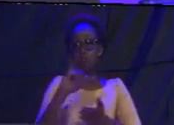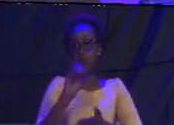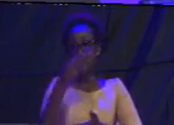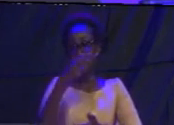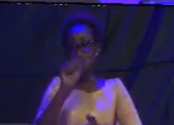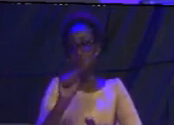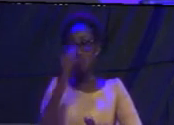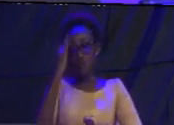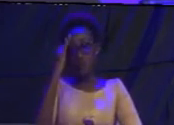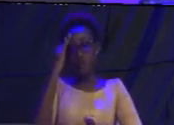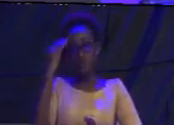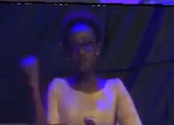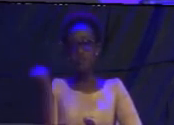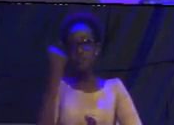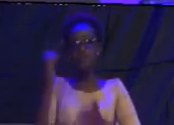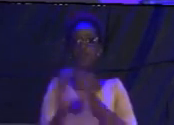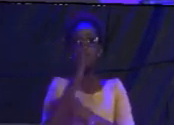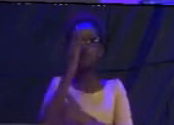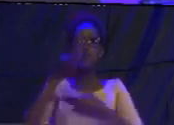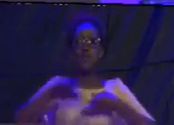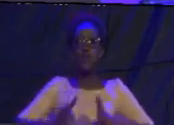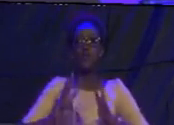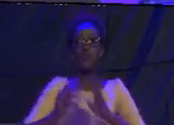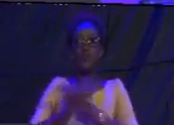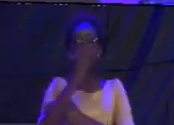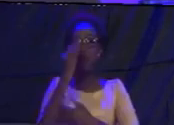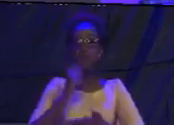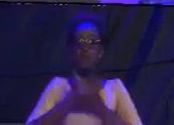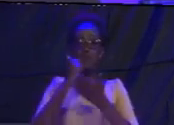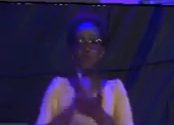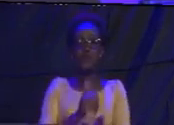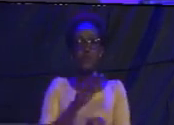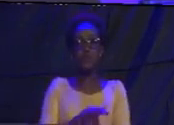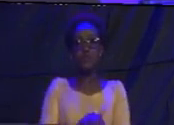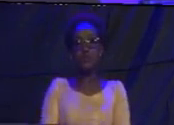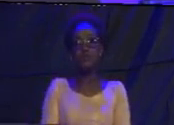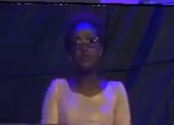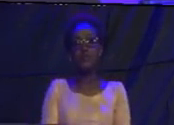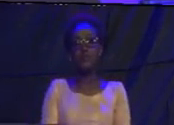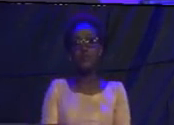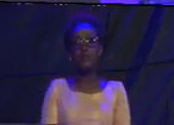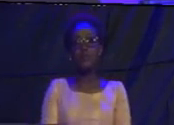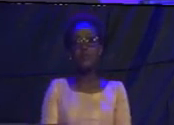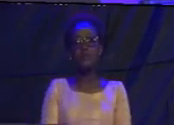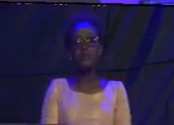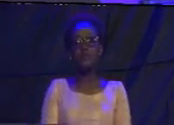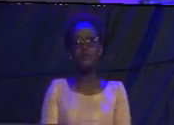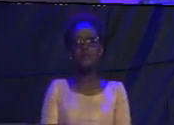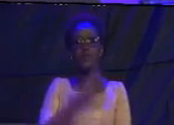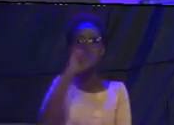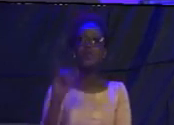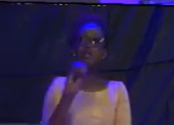He knows the power of God and how God defied the Egyptians because of the Israelites.